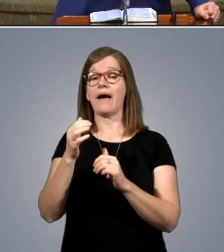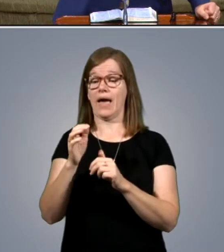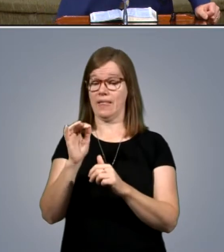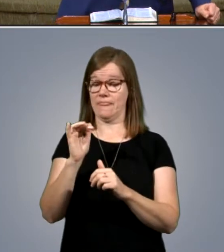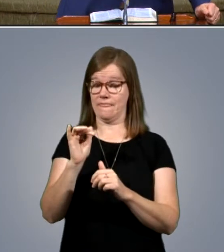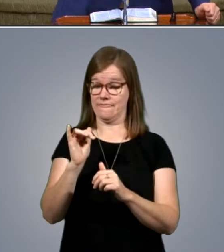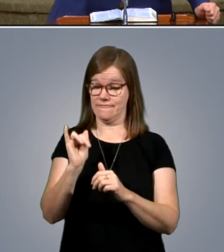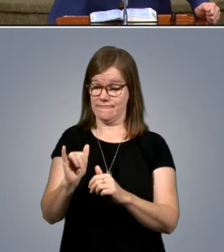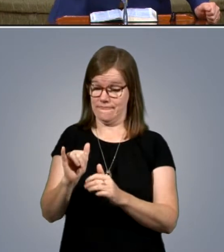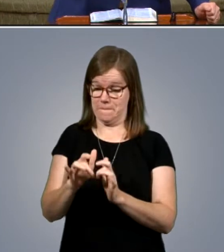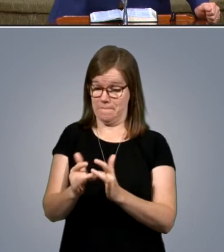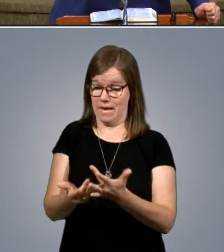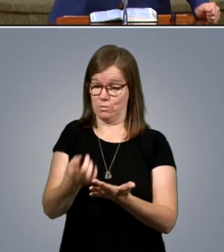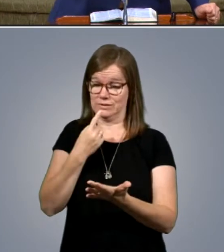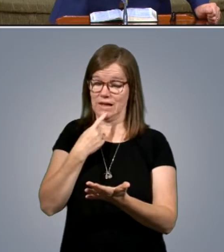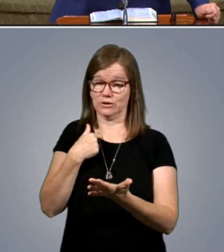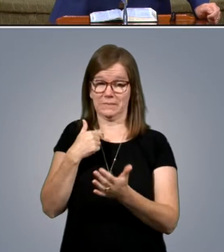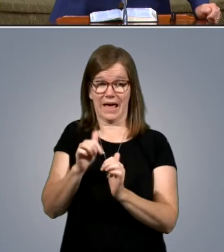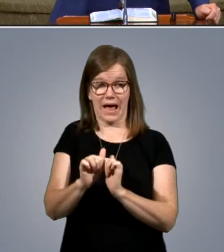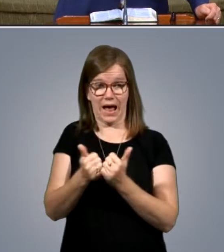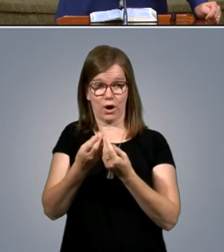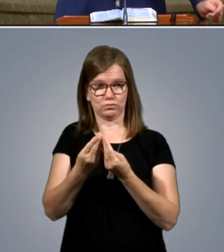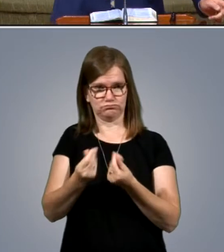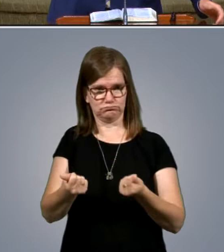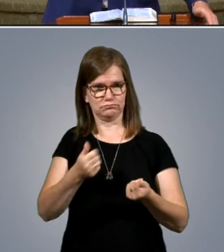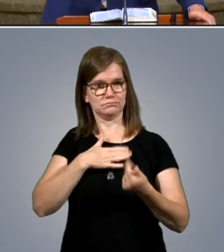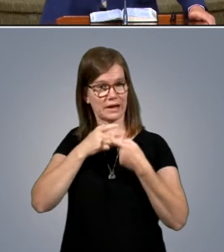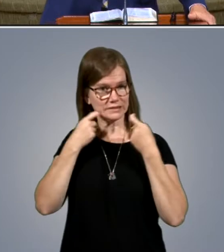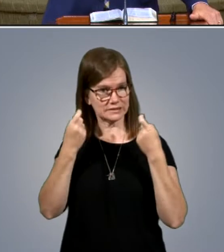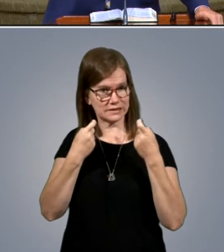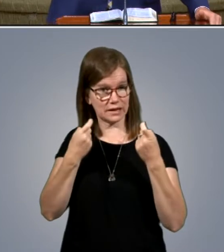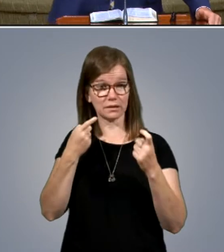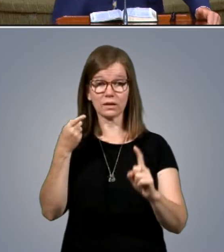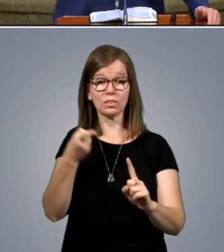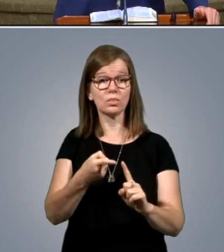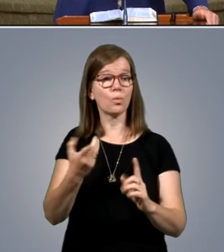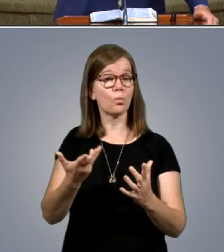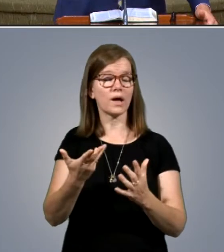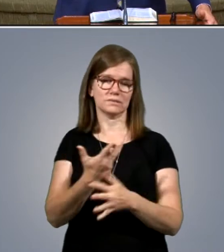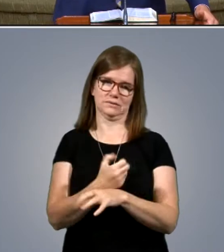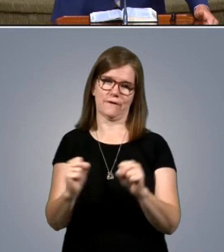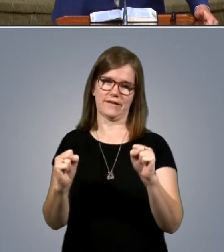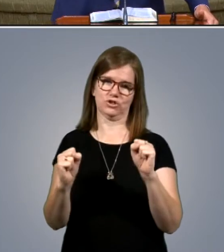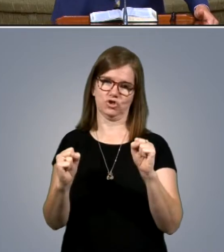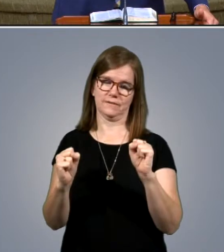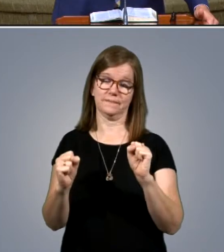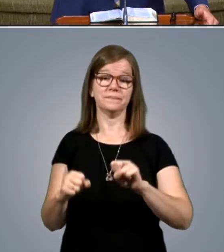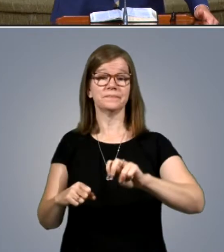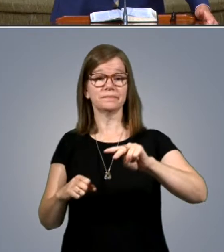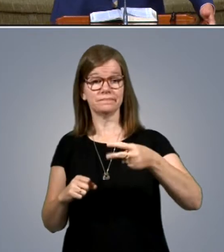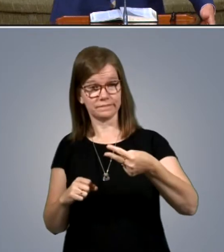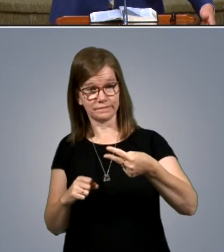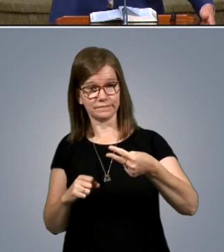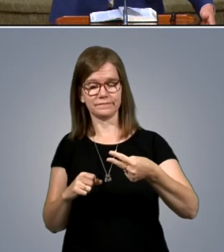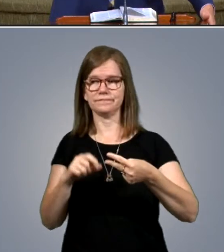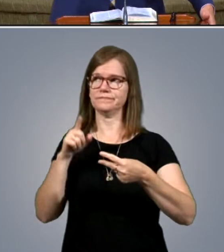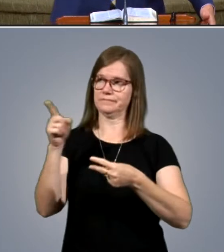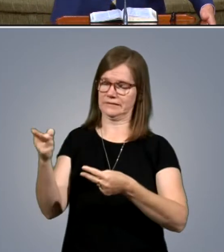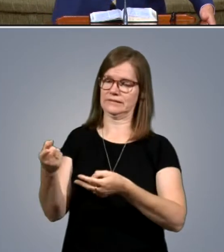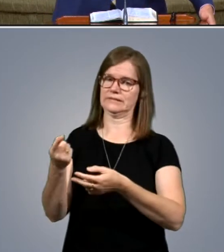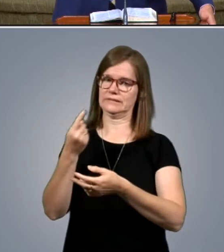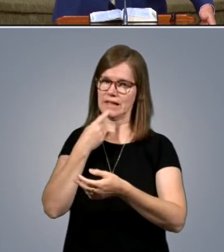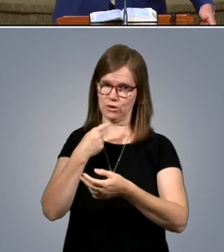and that's his salvation. Then tells me how to live sanctified or clean after